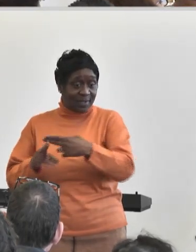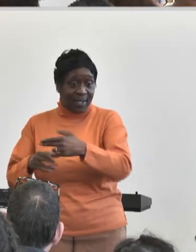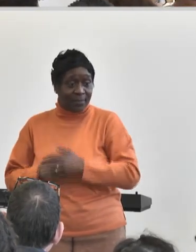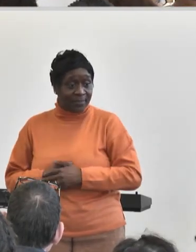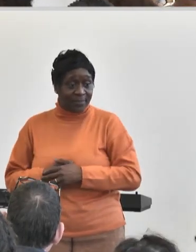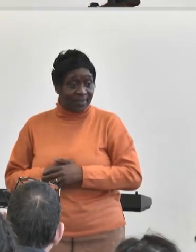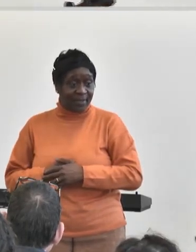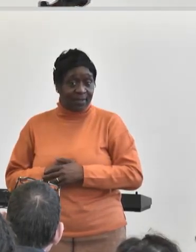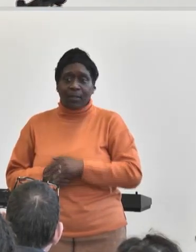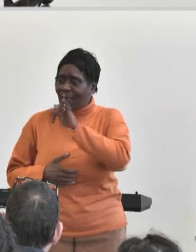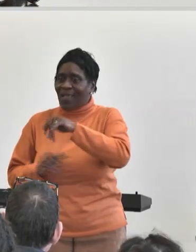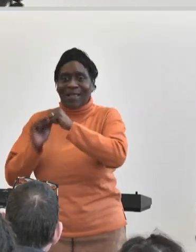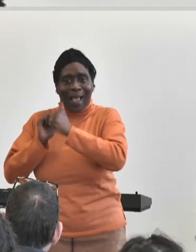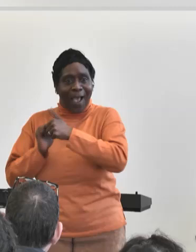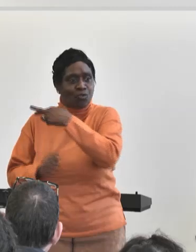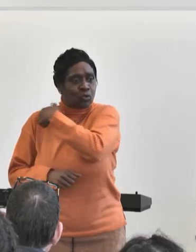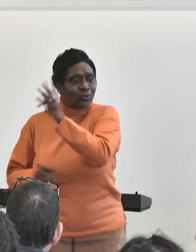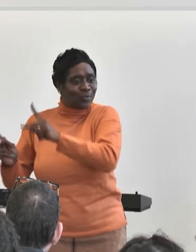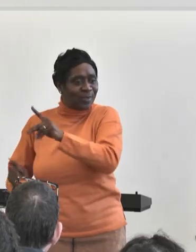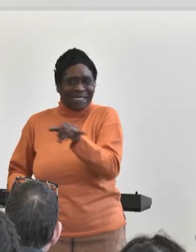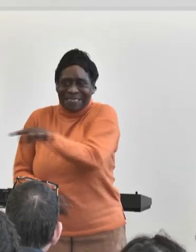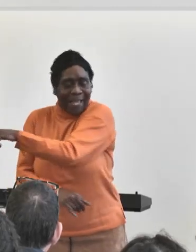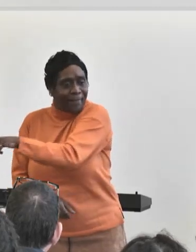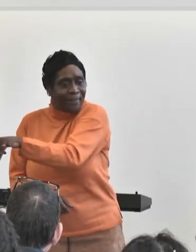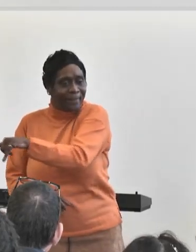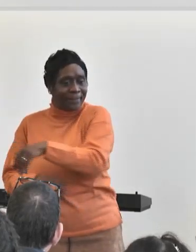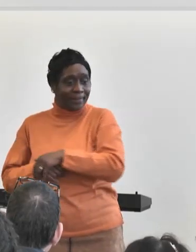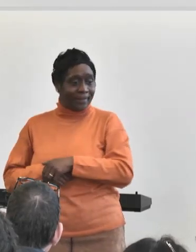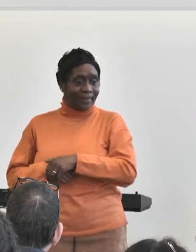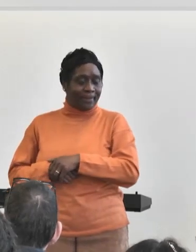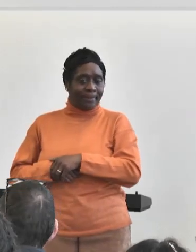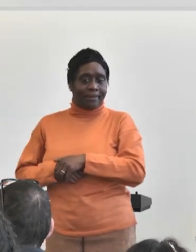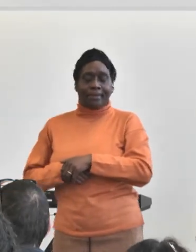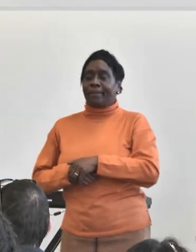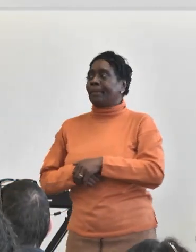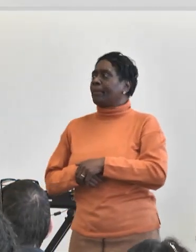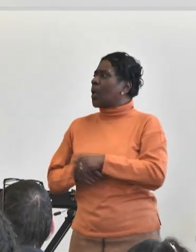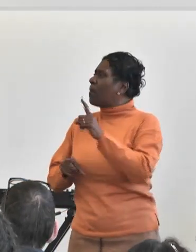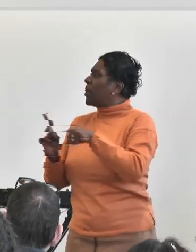por eso. And that's how the religious people responded. Y es así como que responden los religiosos.